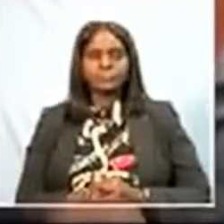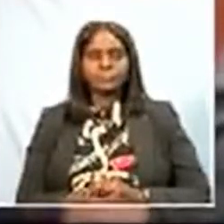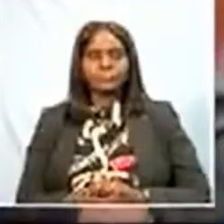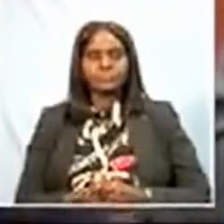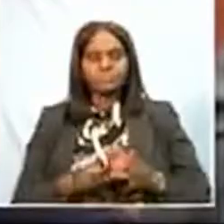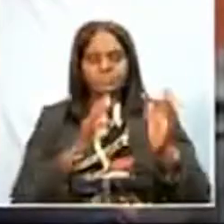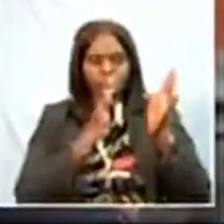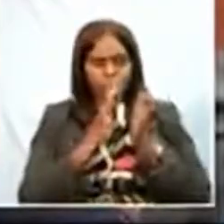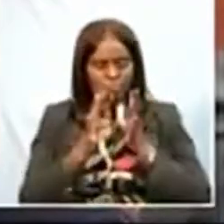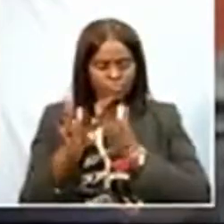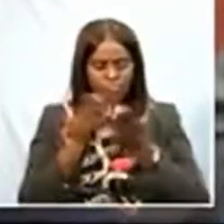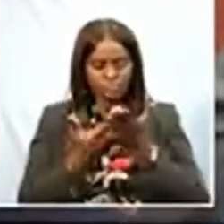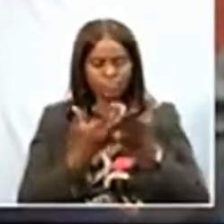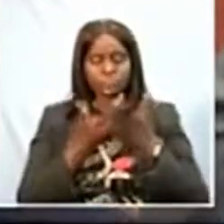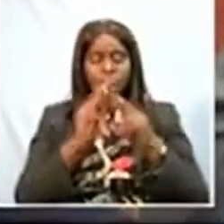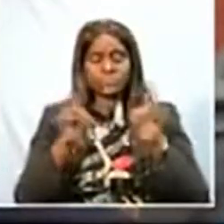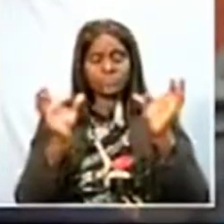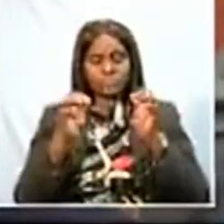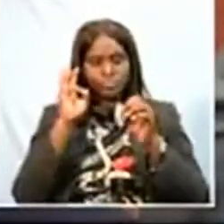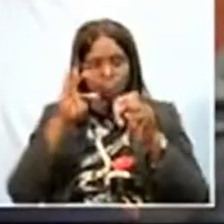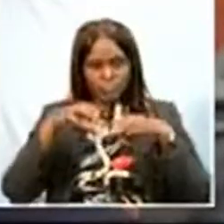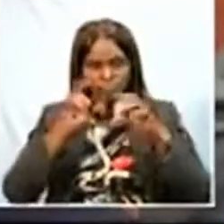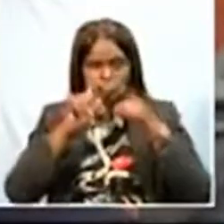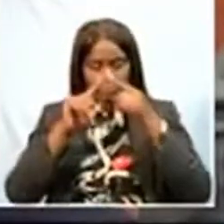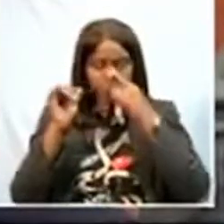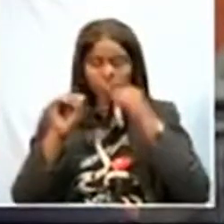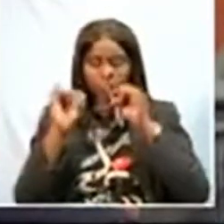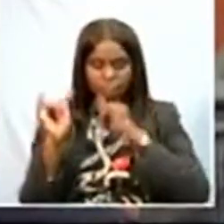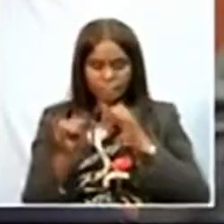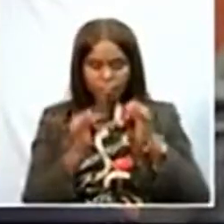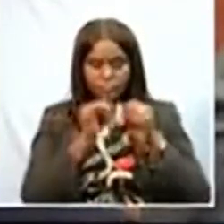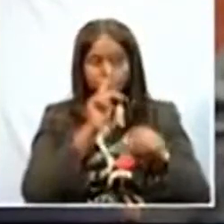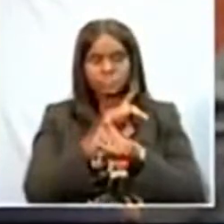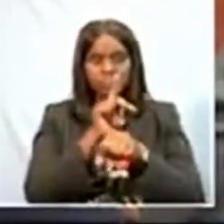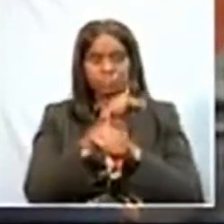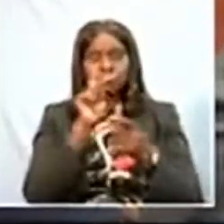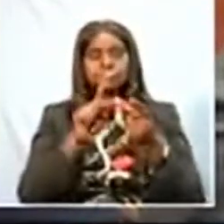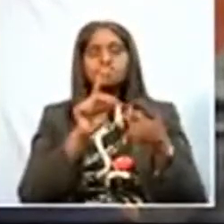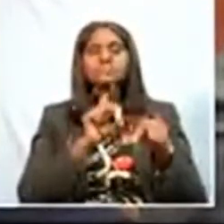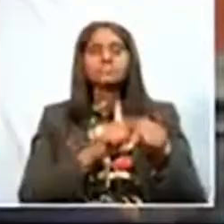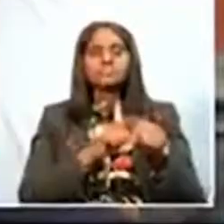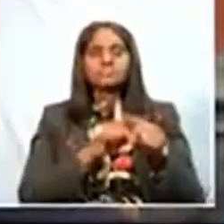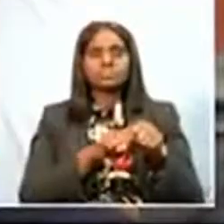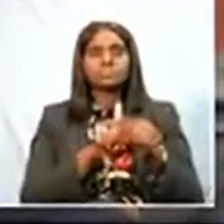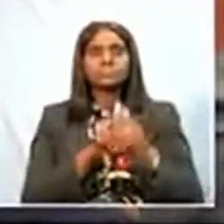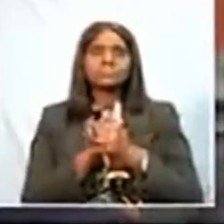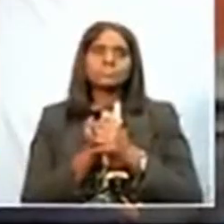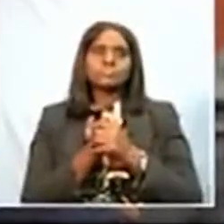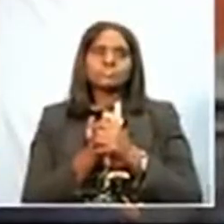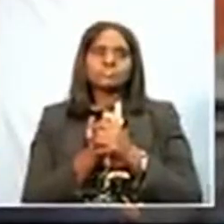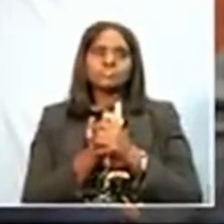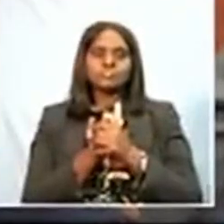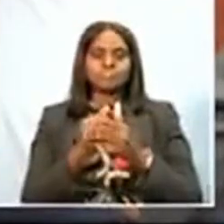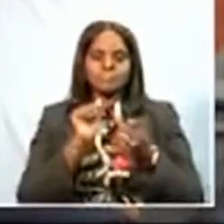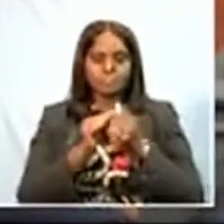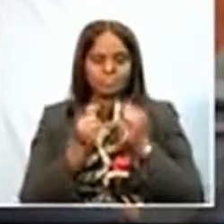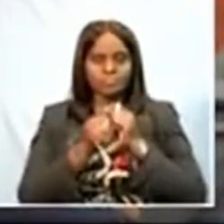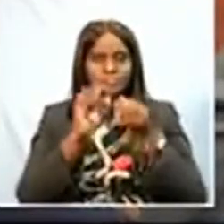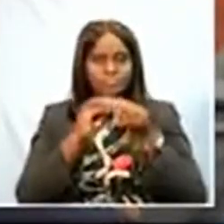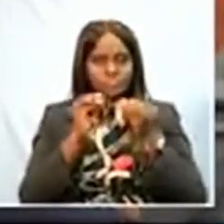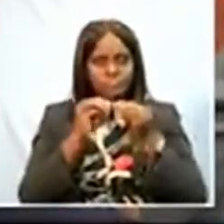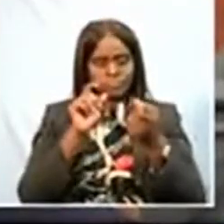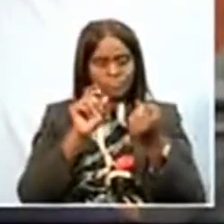The remedial measures, Chair. The Council will continue to implement projects on time. Query number